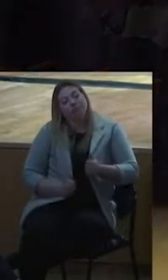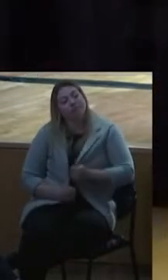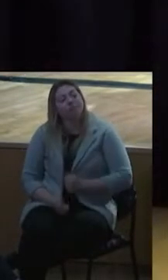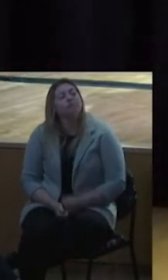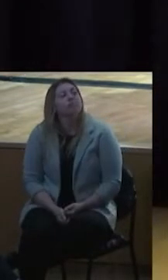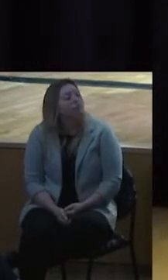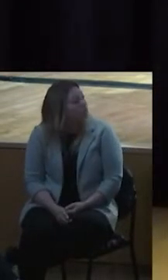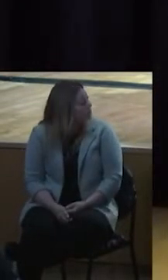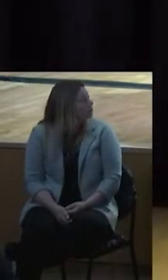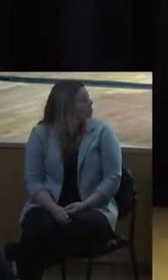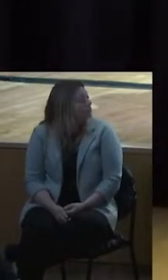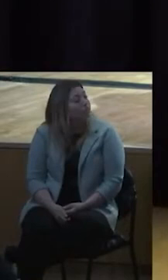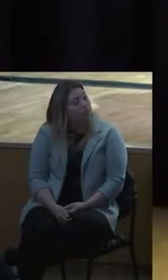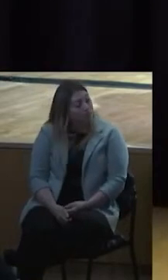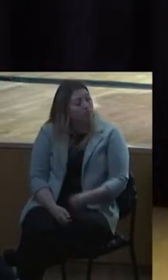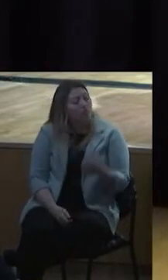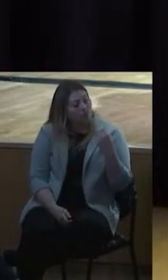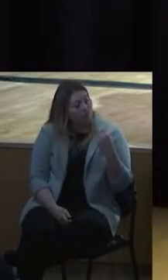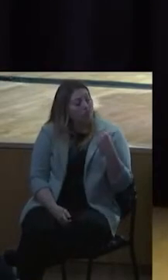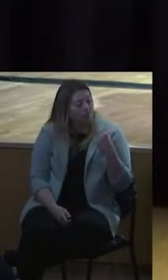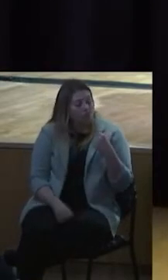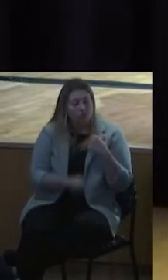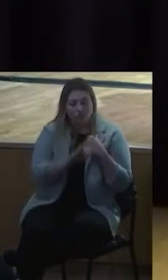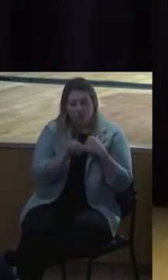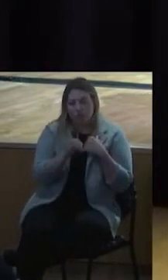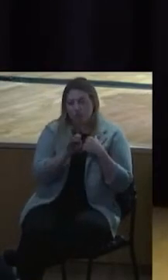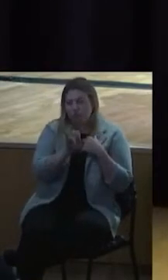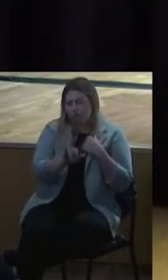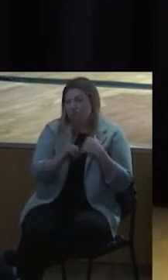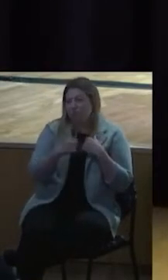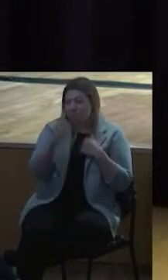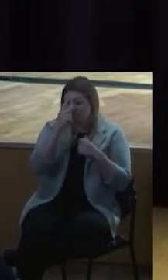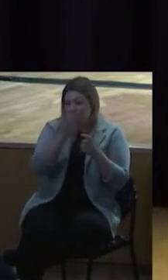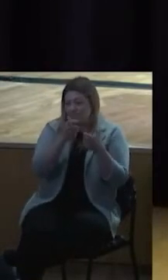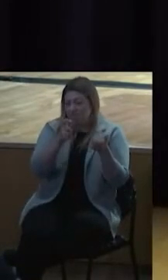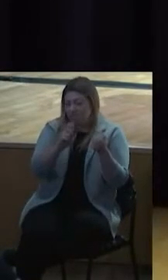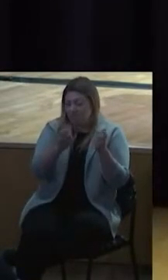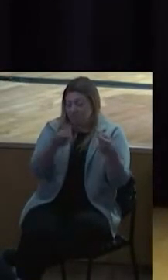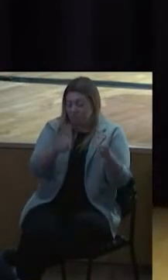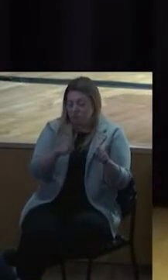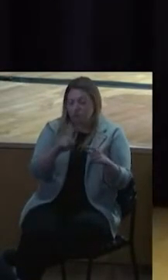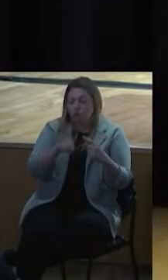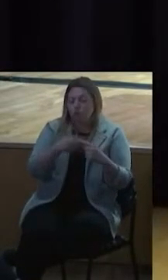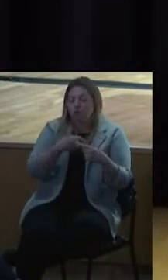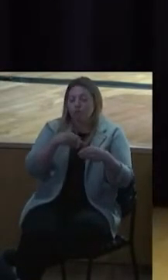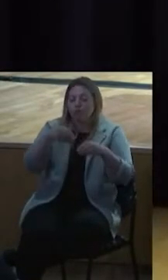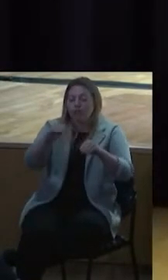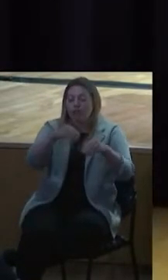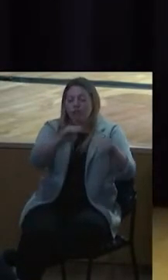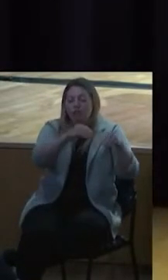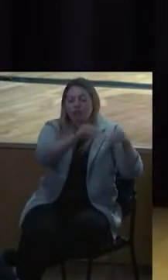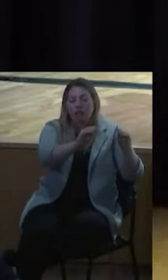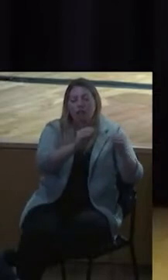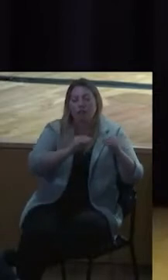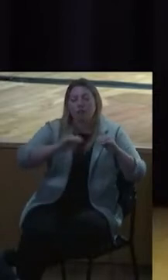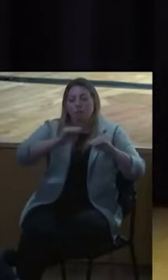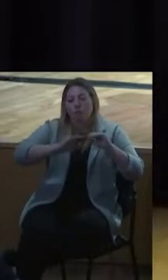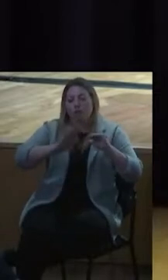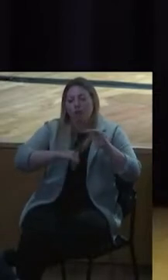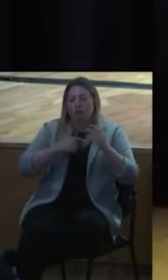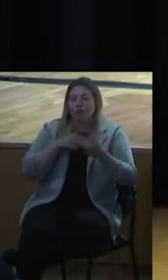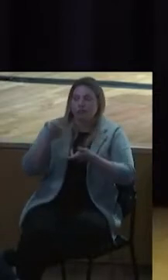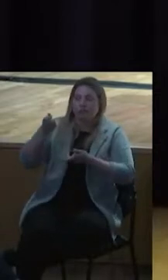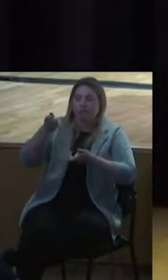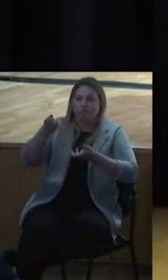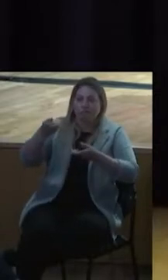I think the major change will happen when our exports are greater than our imports, because that'll mean that there's higher